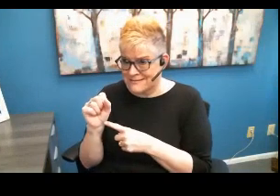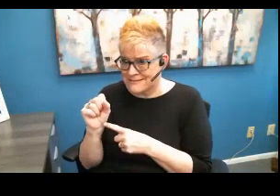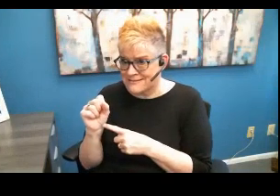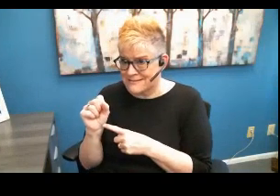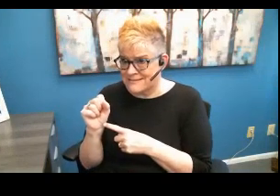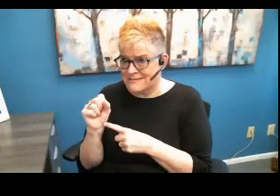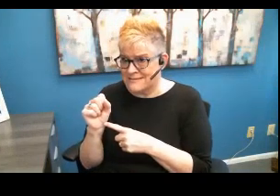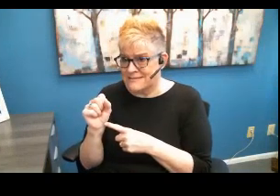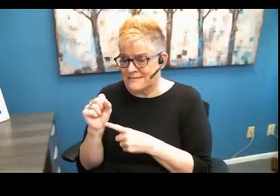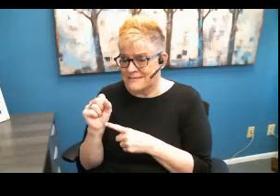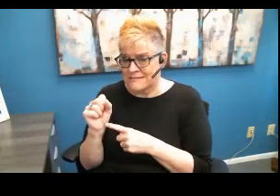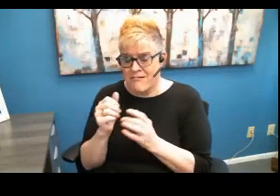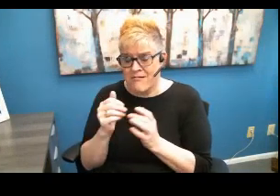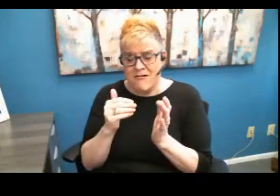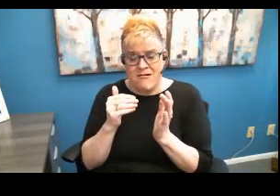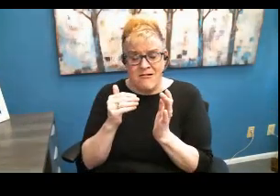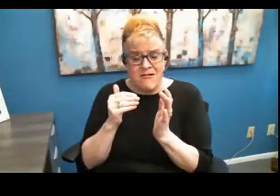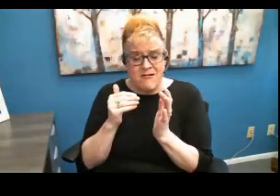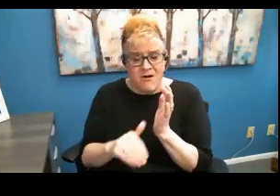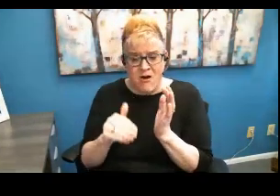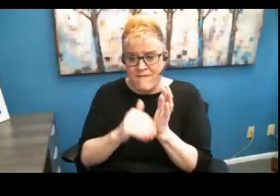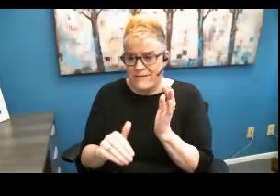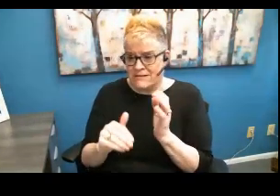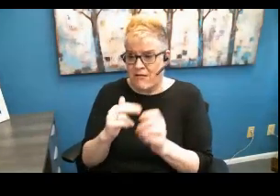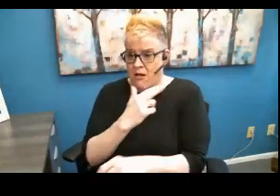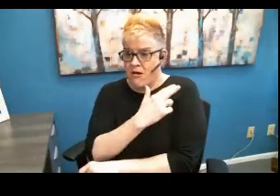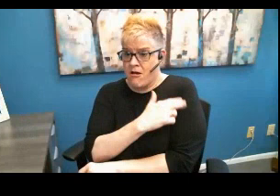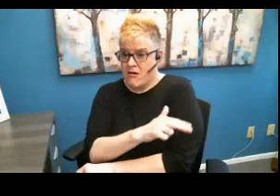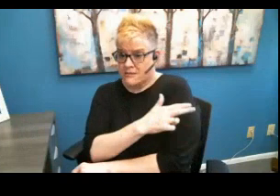Something I say oftentimes, about hospitals,